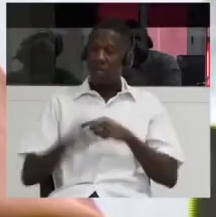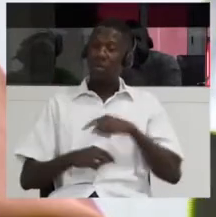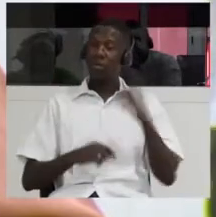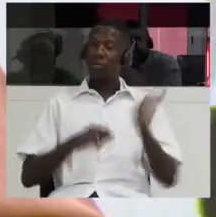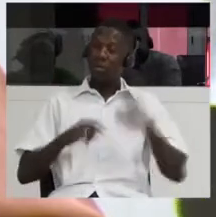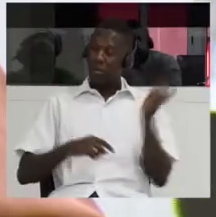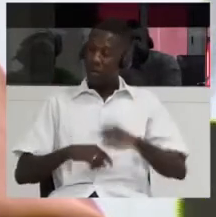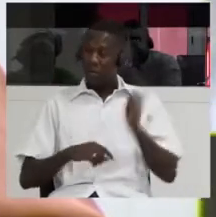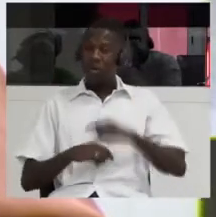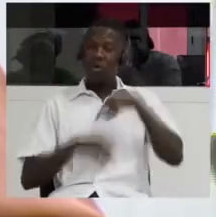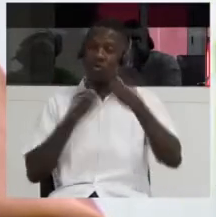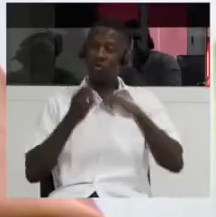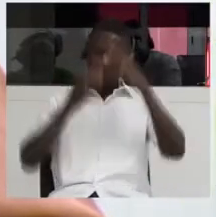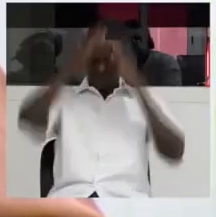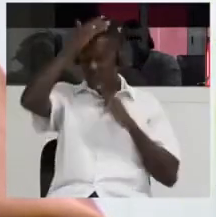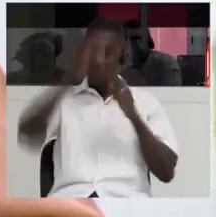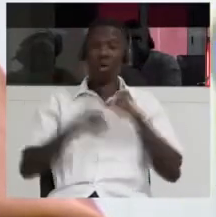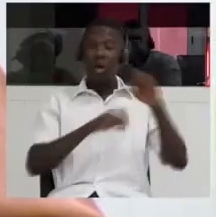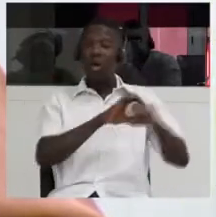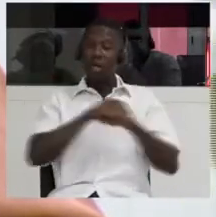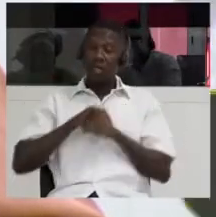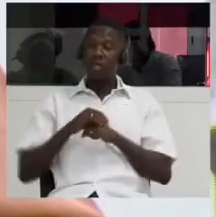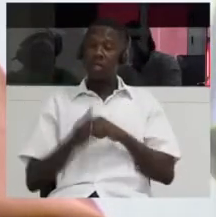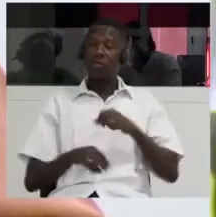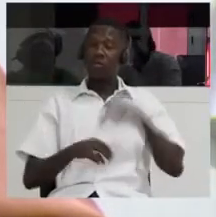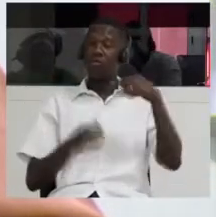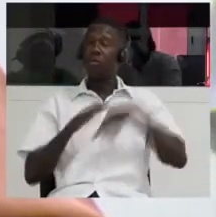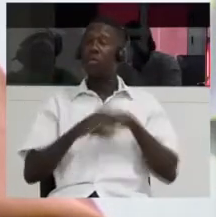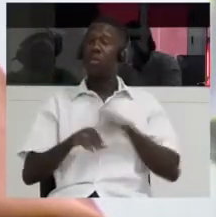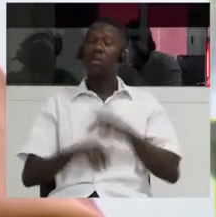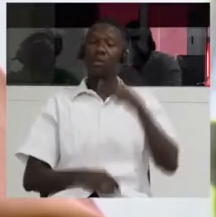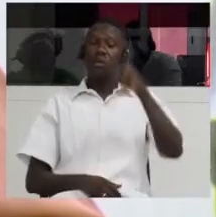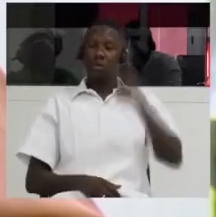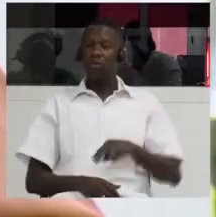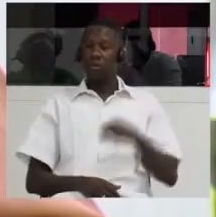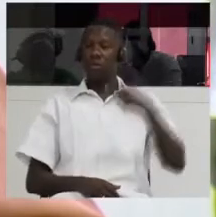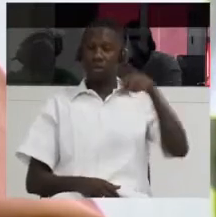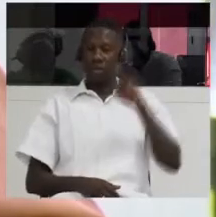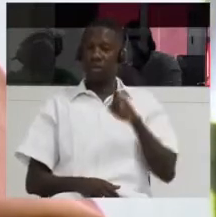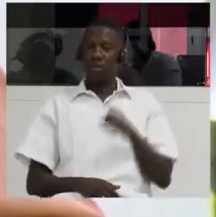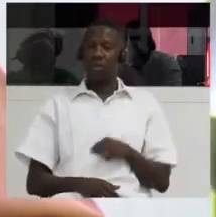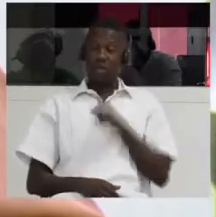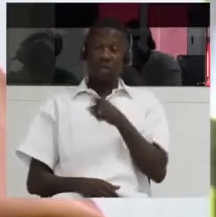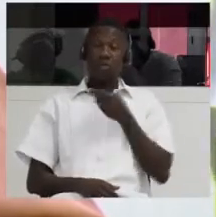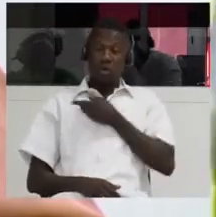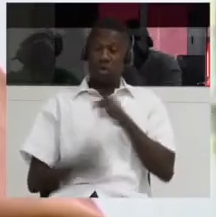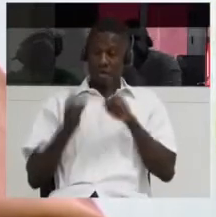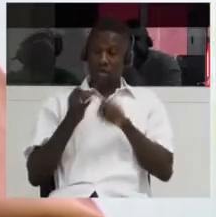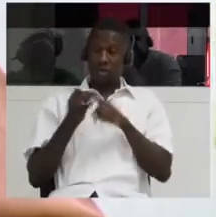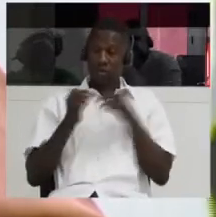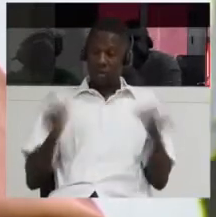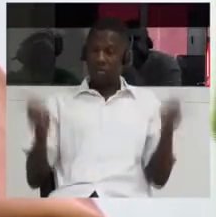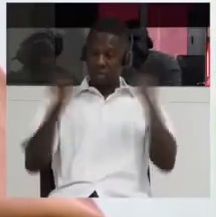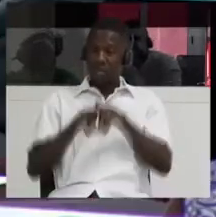were arrested during November 11. You were also alleged to have participated in